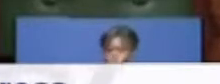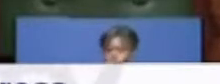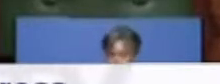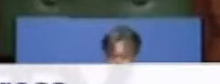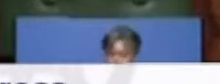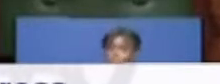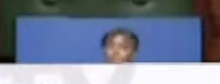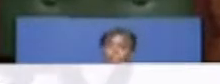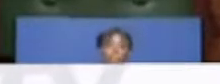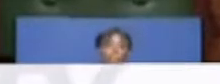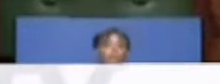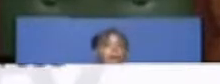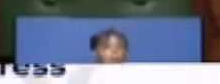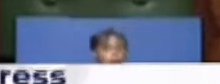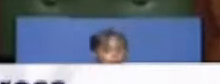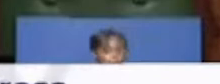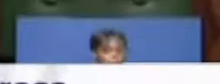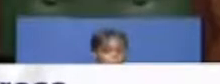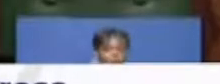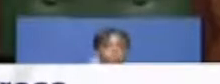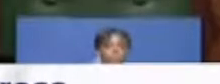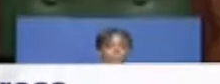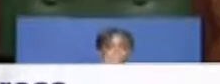schools out of a total of